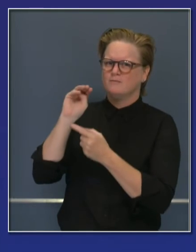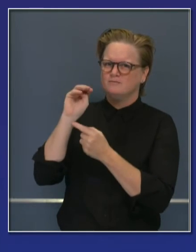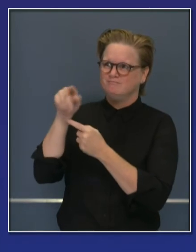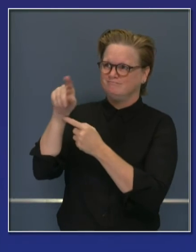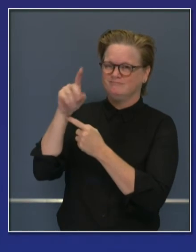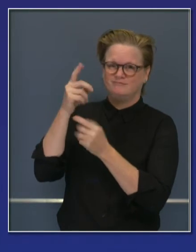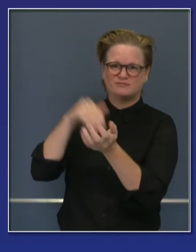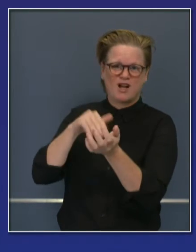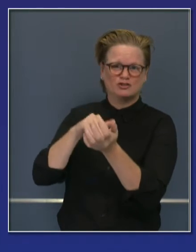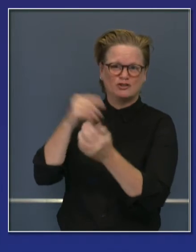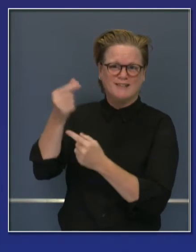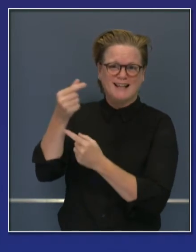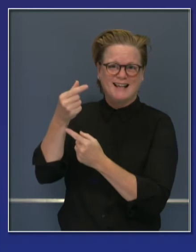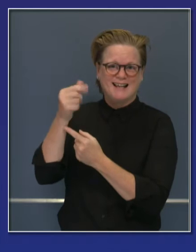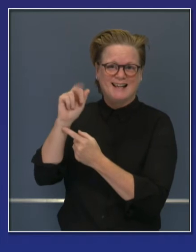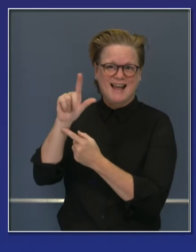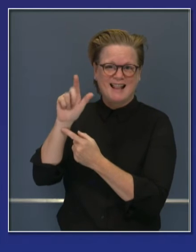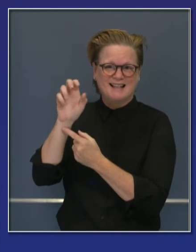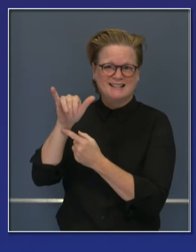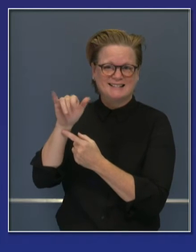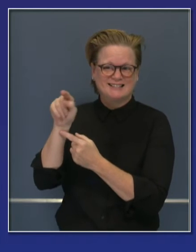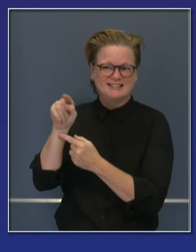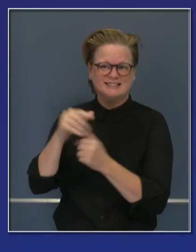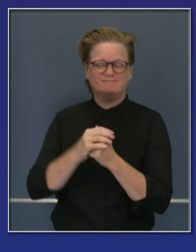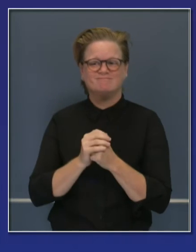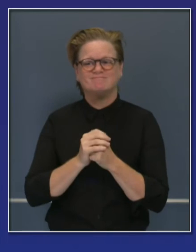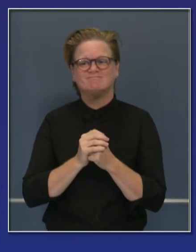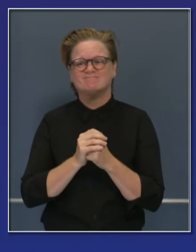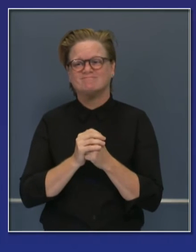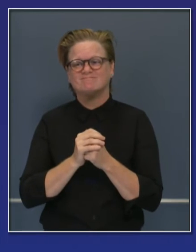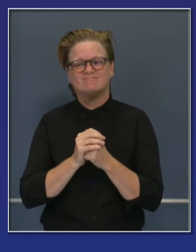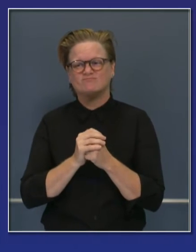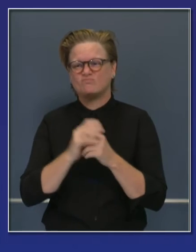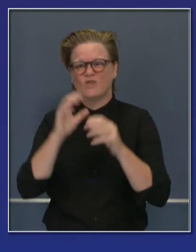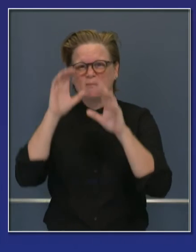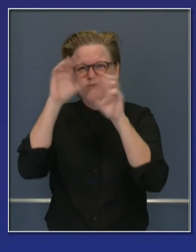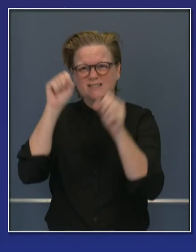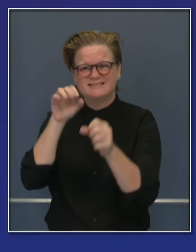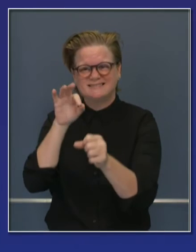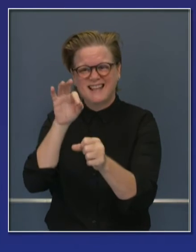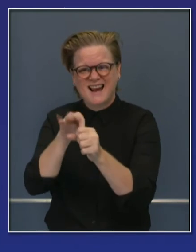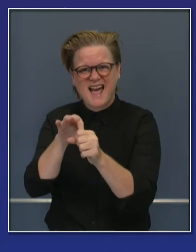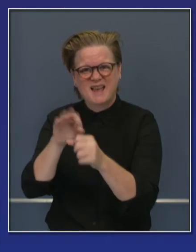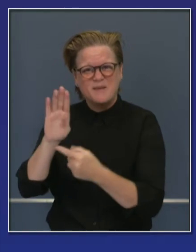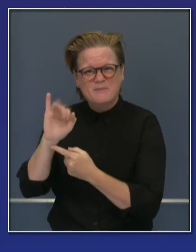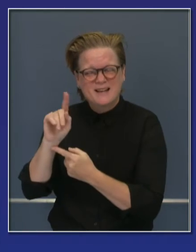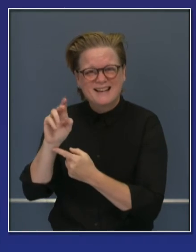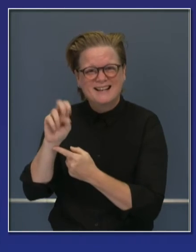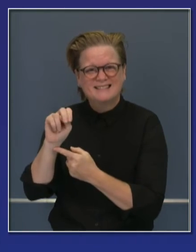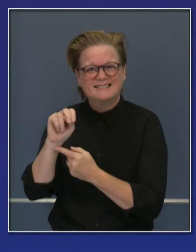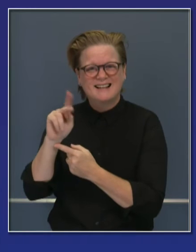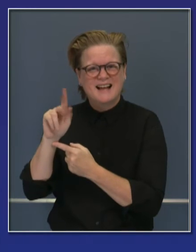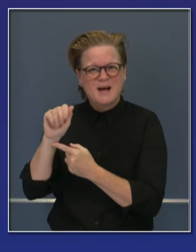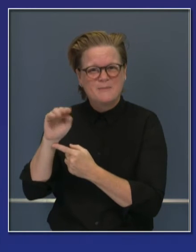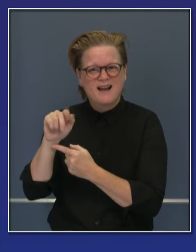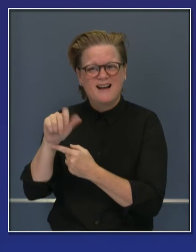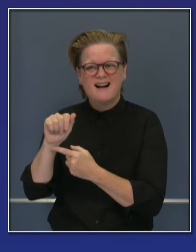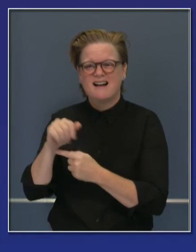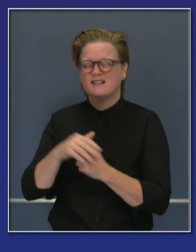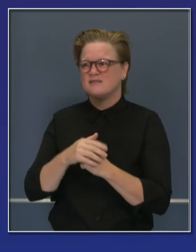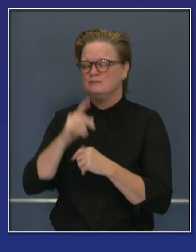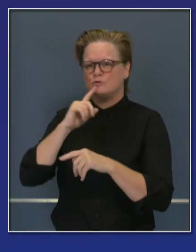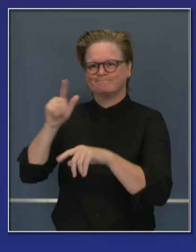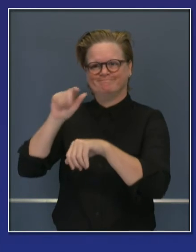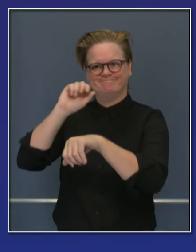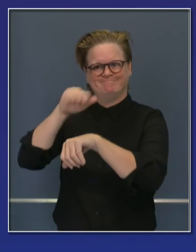now President-elect Joe Biden has organized, that includes, by the way, one of our Scientific